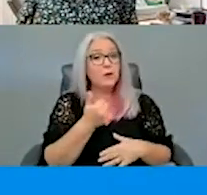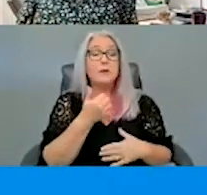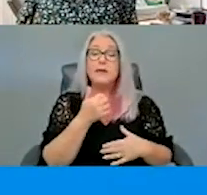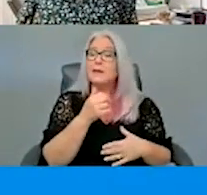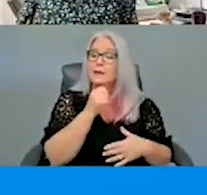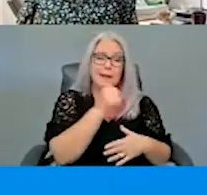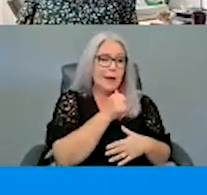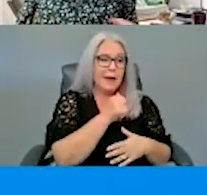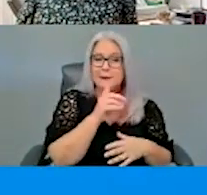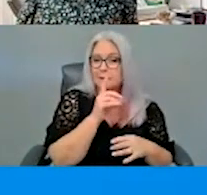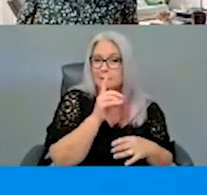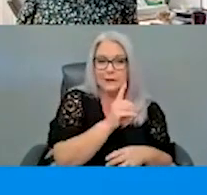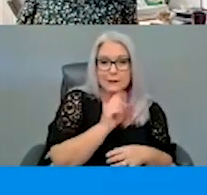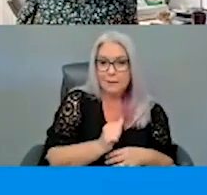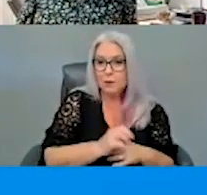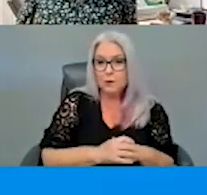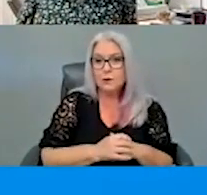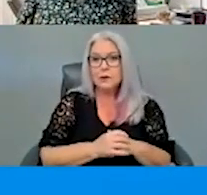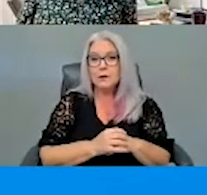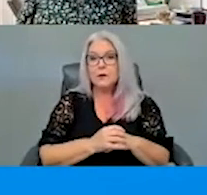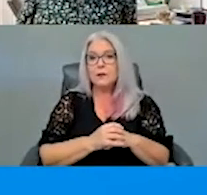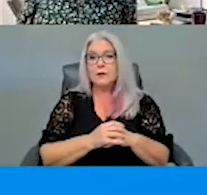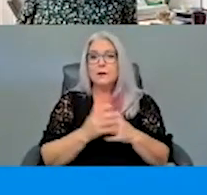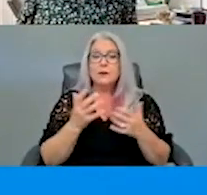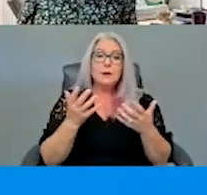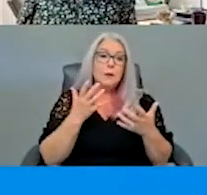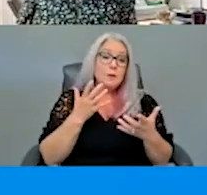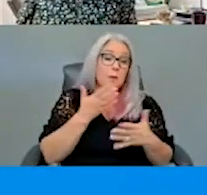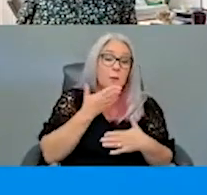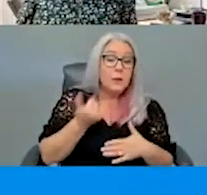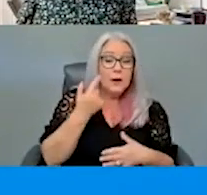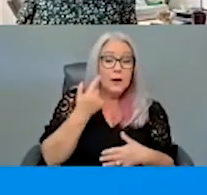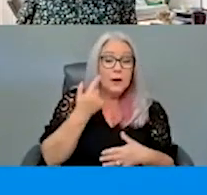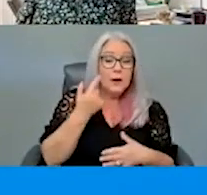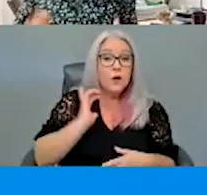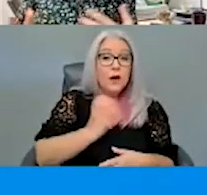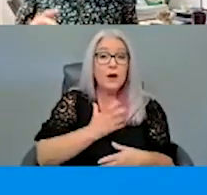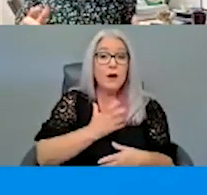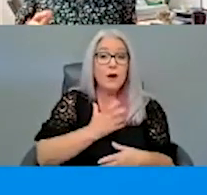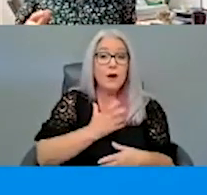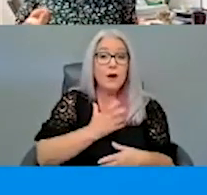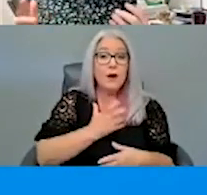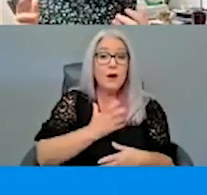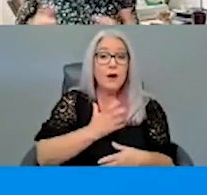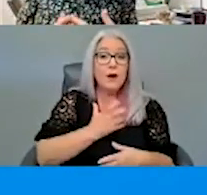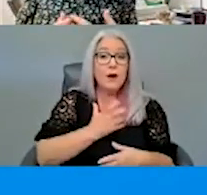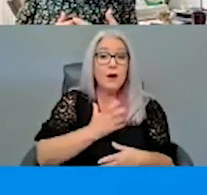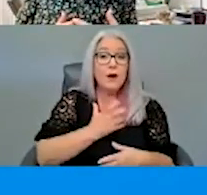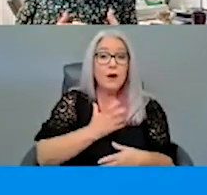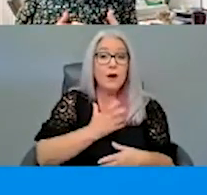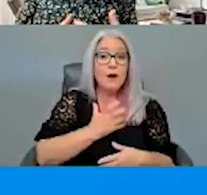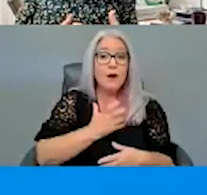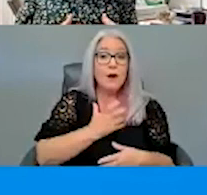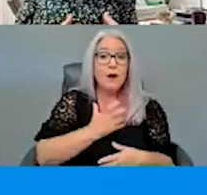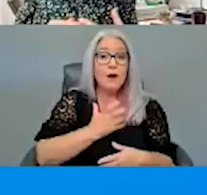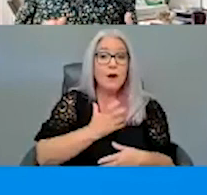that a reduction of disability would be better for our society and is the ultimate goal. And you can see how these things can get really easily